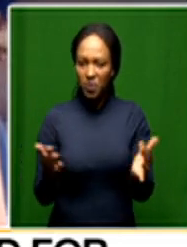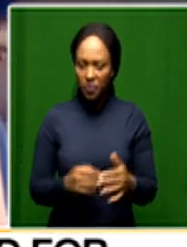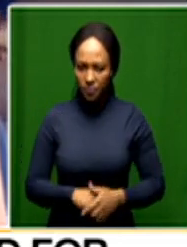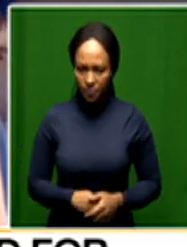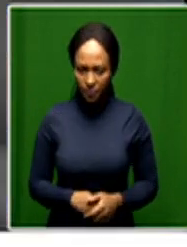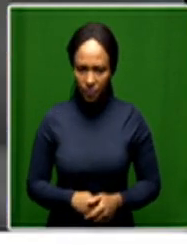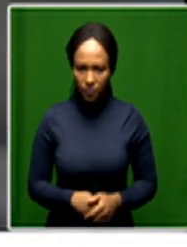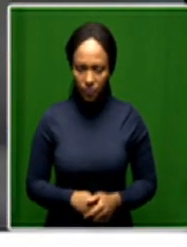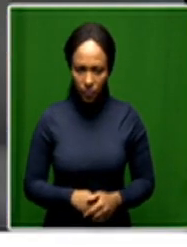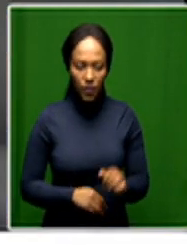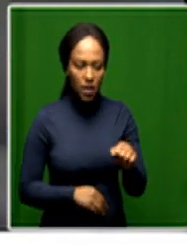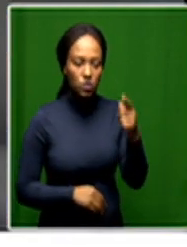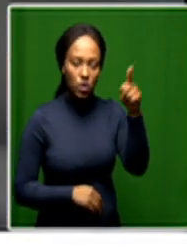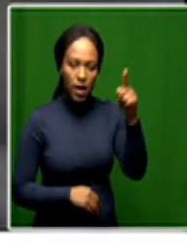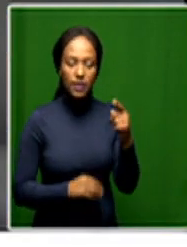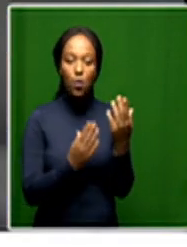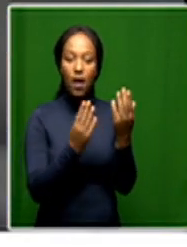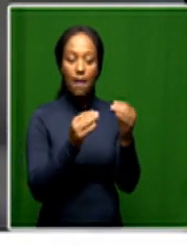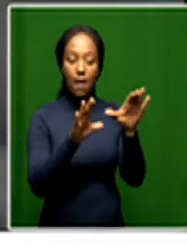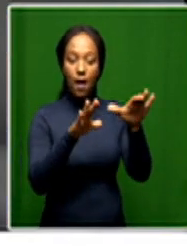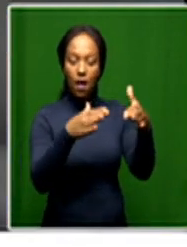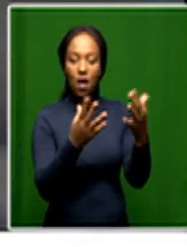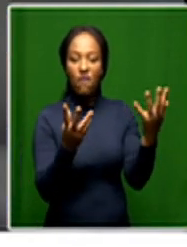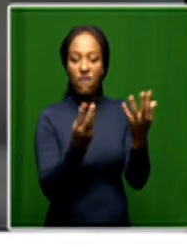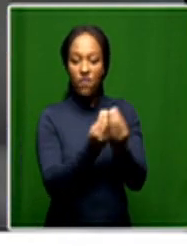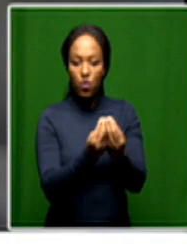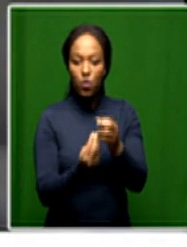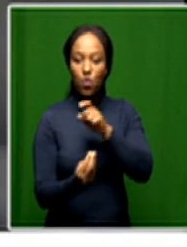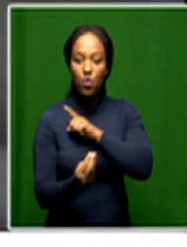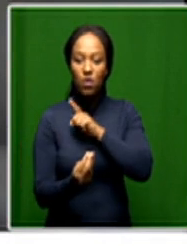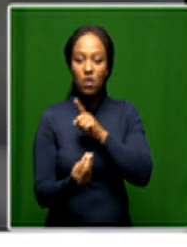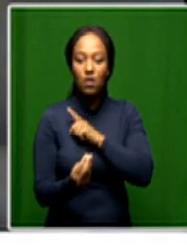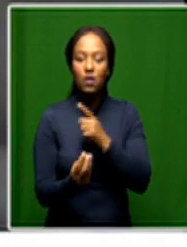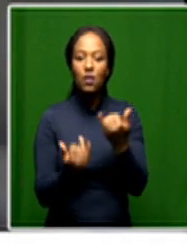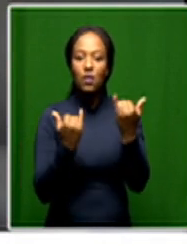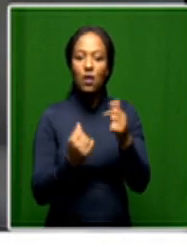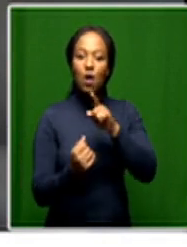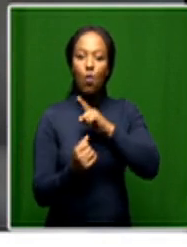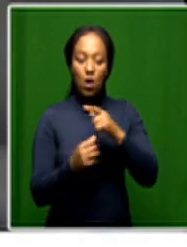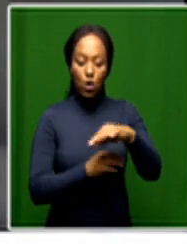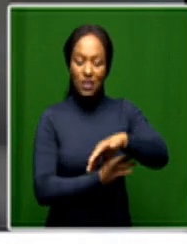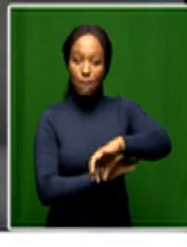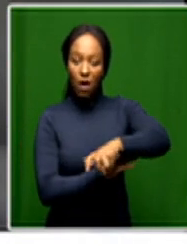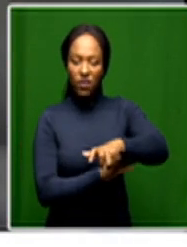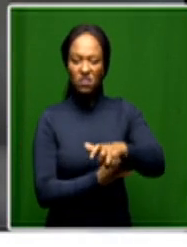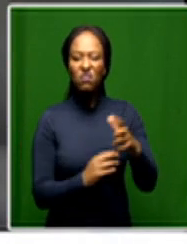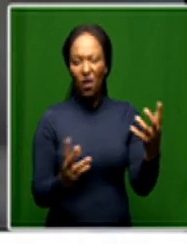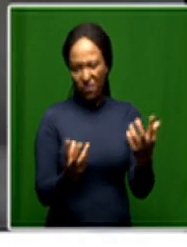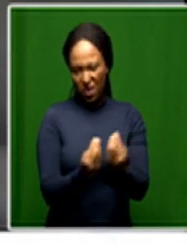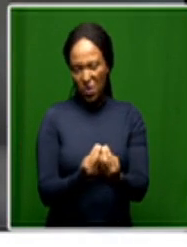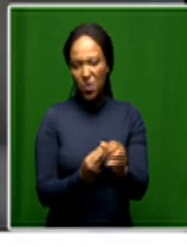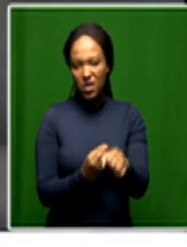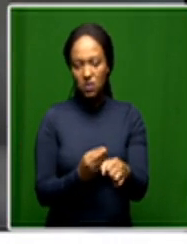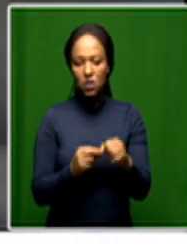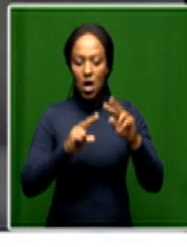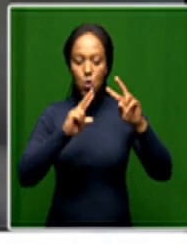So you're correct. I mean, it is small in comparison to the number of people that there are actually in the province, and that's how most research is